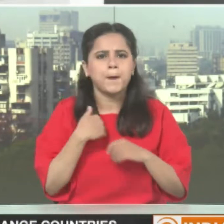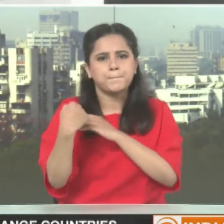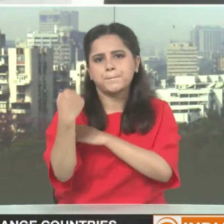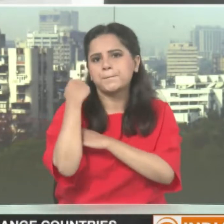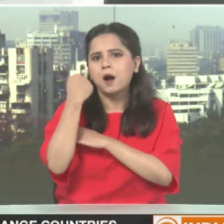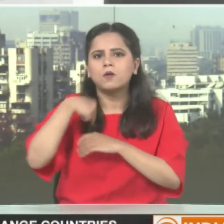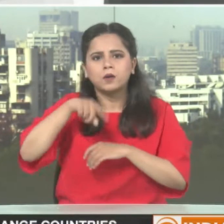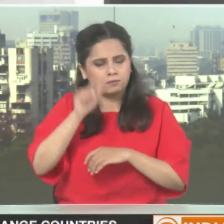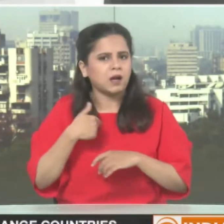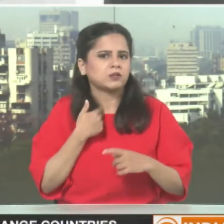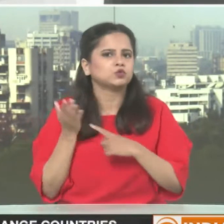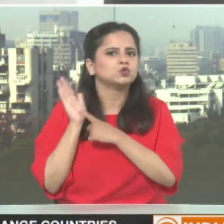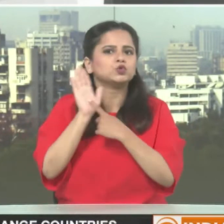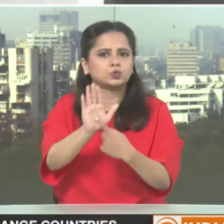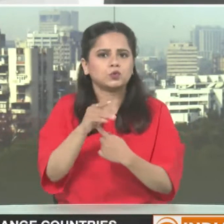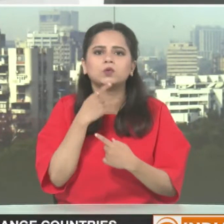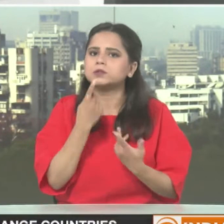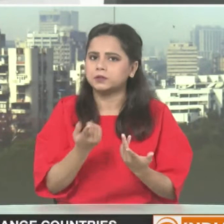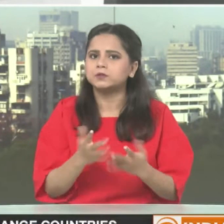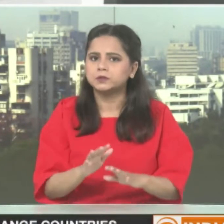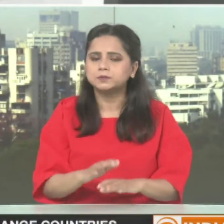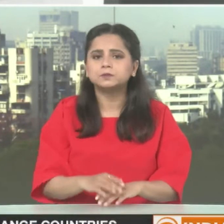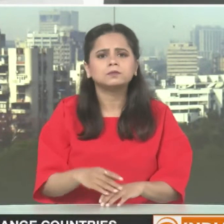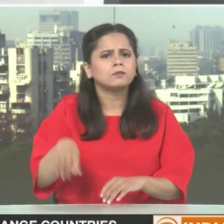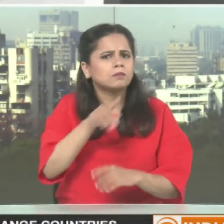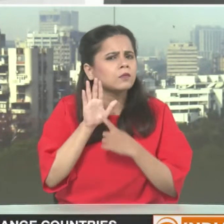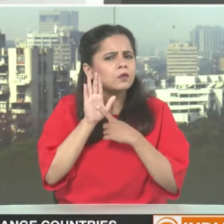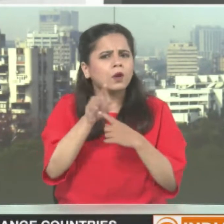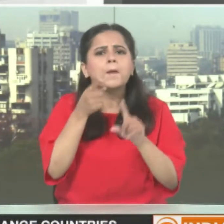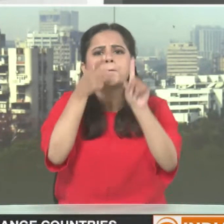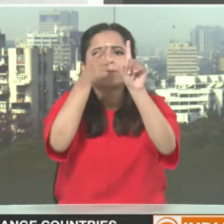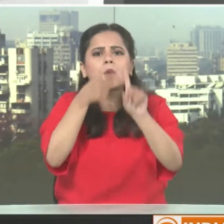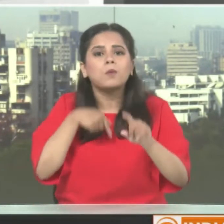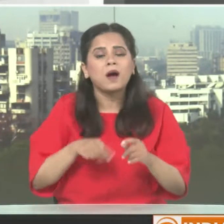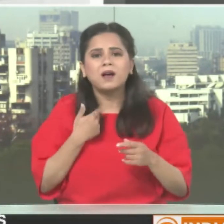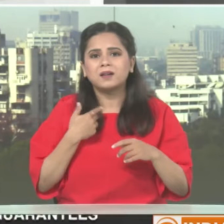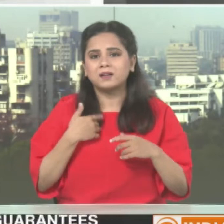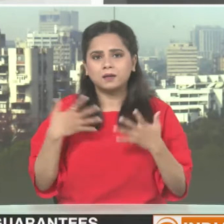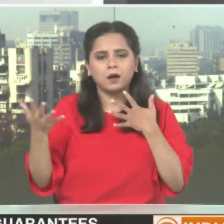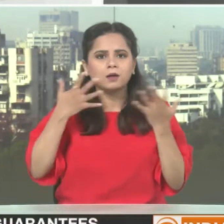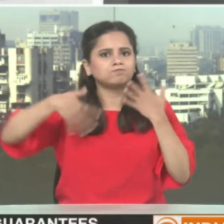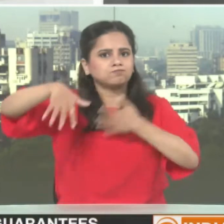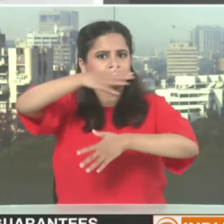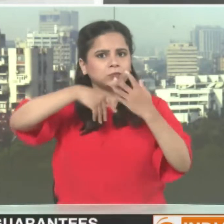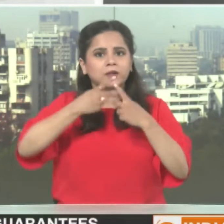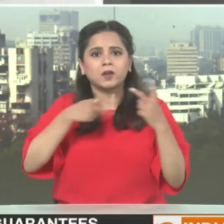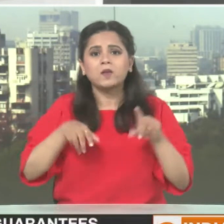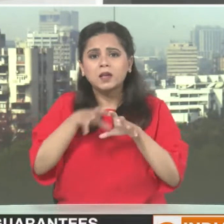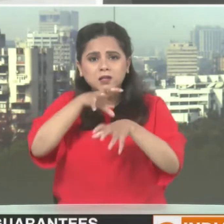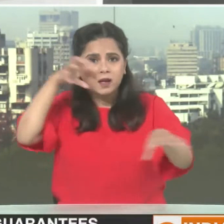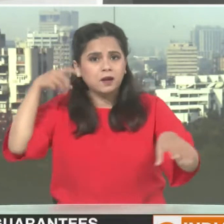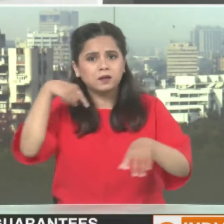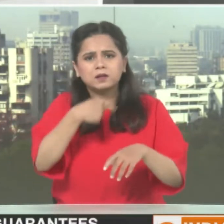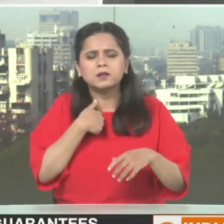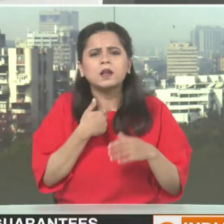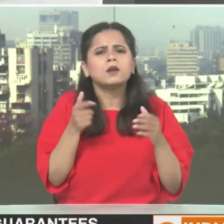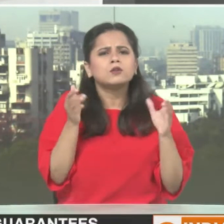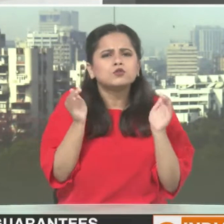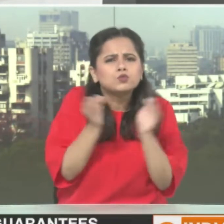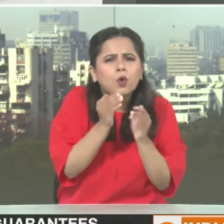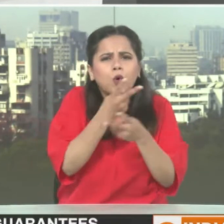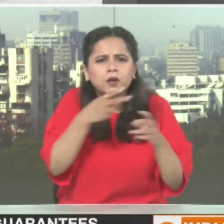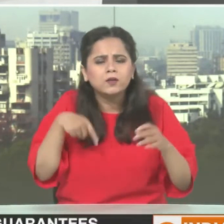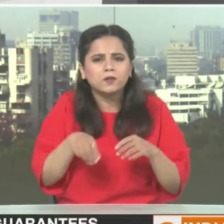we must portray." Highlighting the keystone nature of the tiger, a poster on the presence of small wild cats